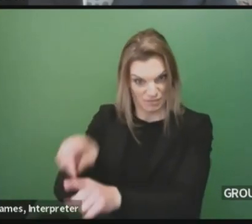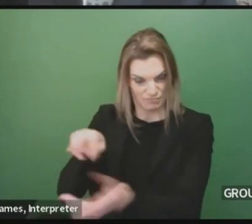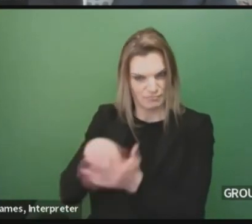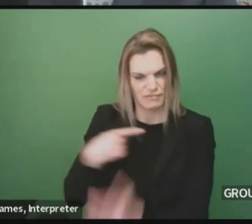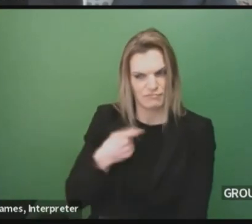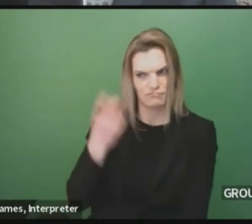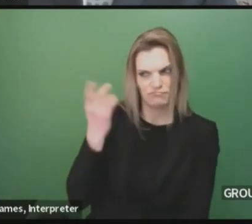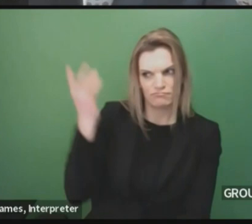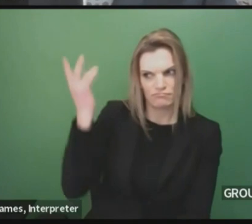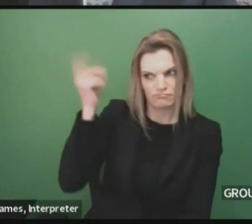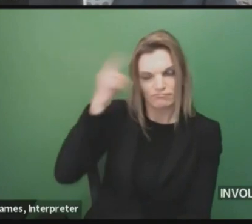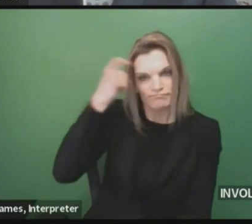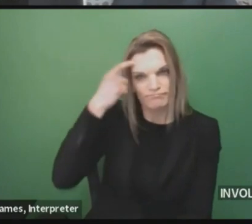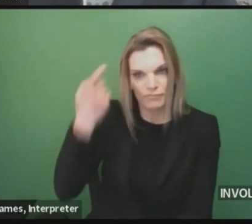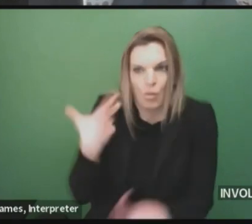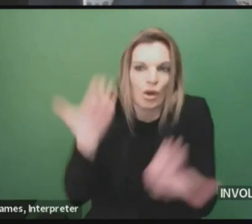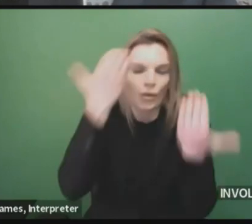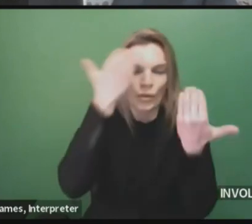sure we'd all love to know the answer to.